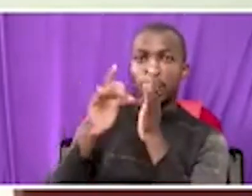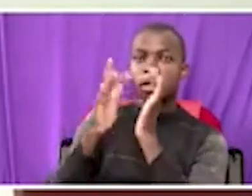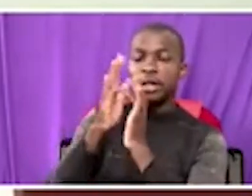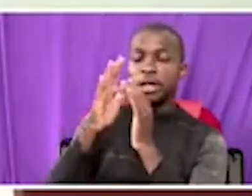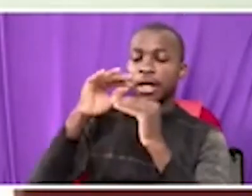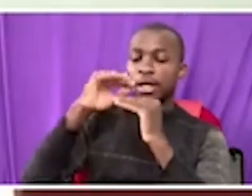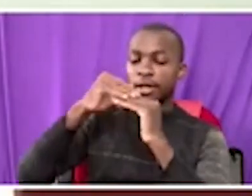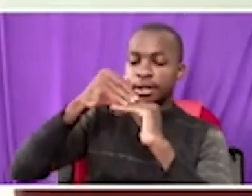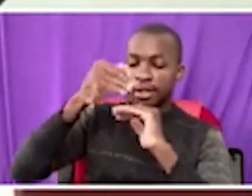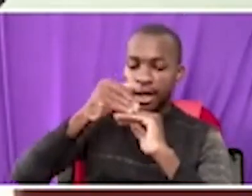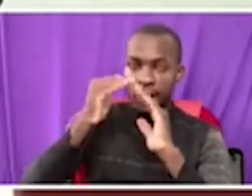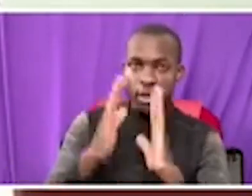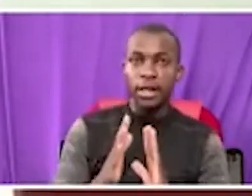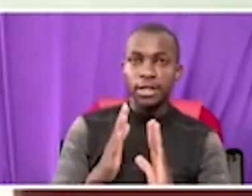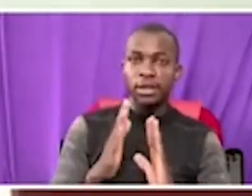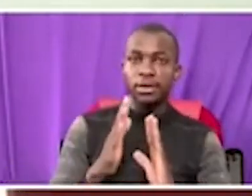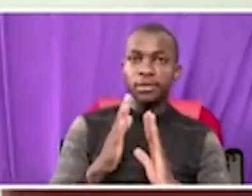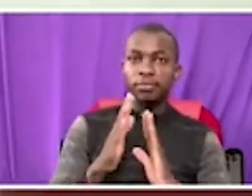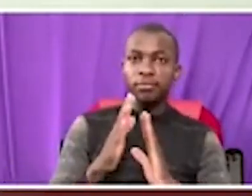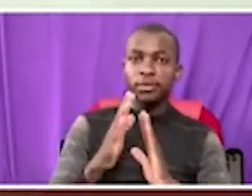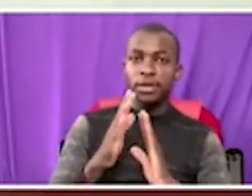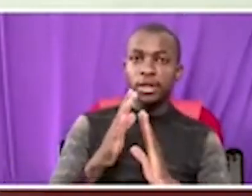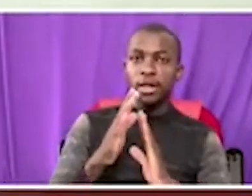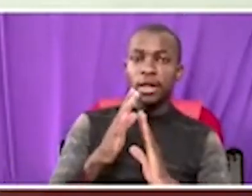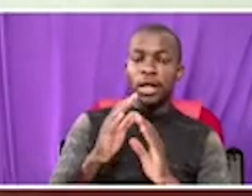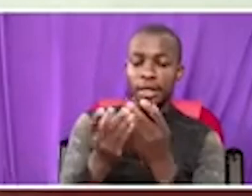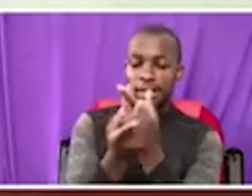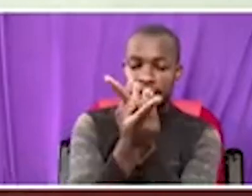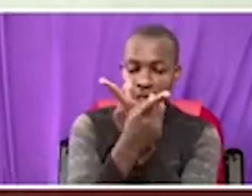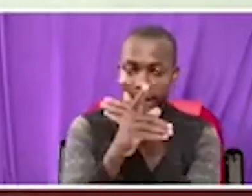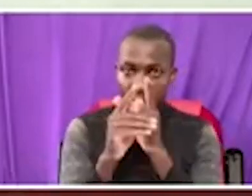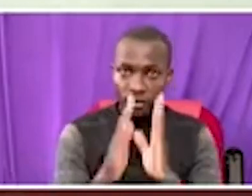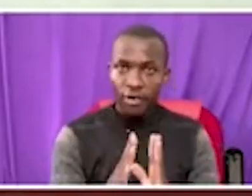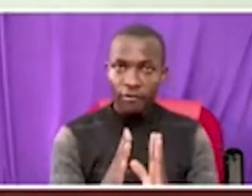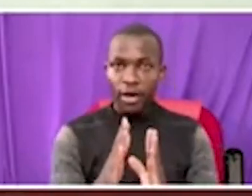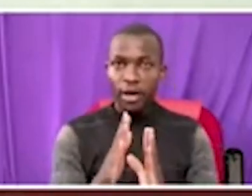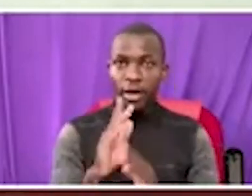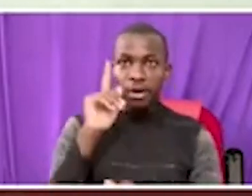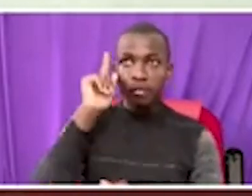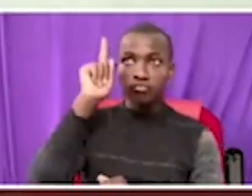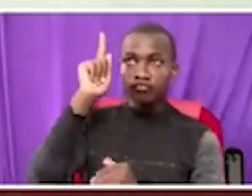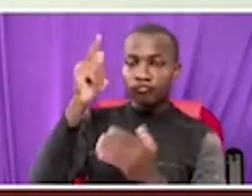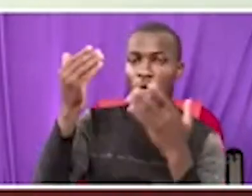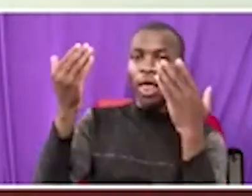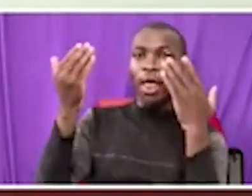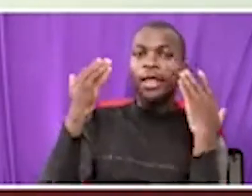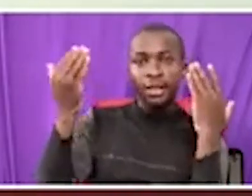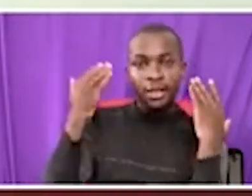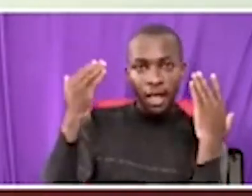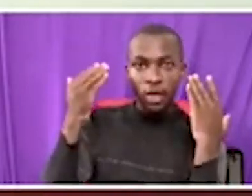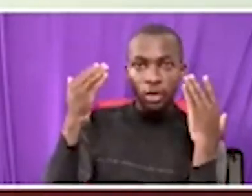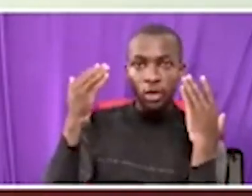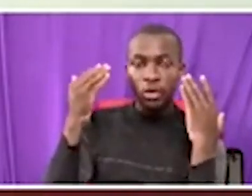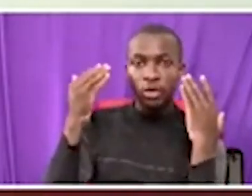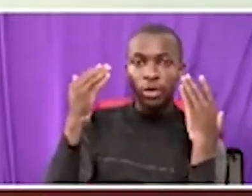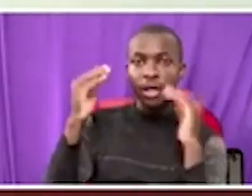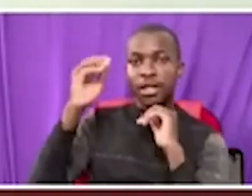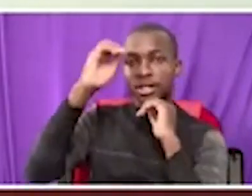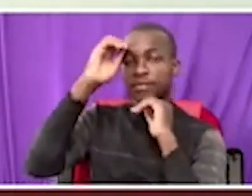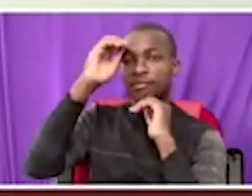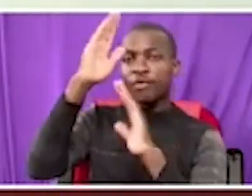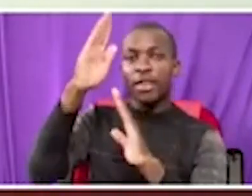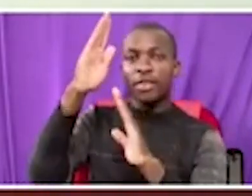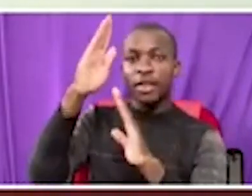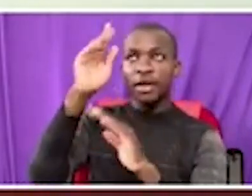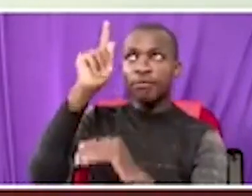creator. He is the deliverer. He is eternal. He is Father. He